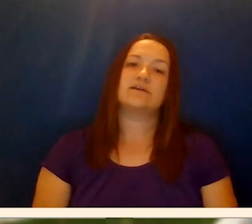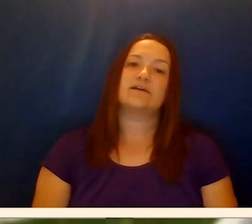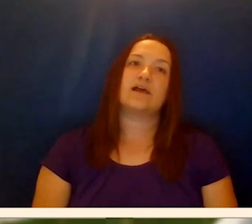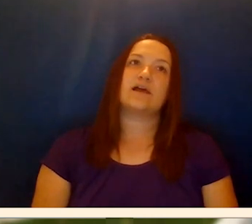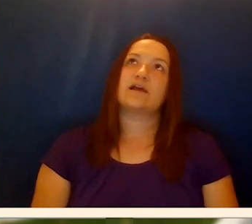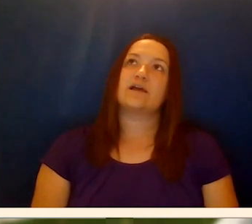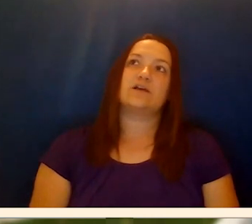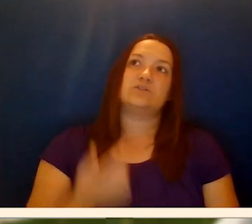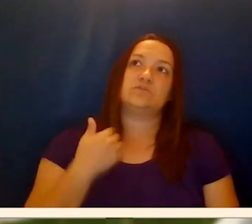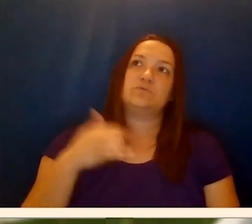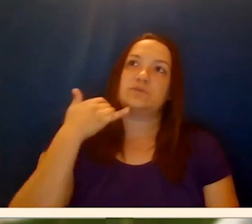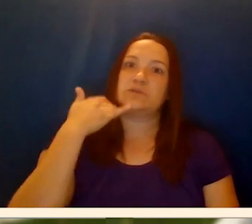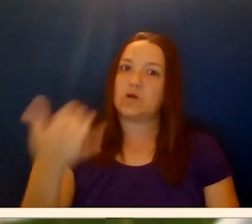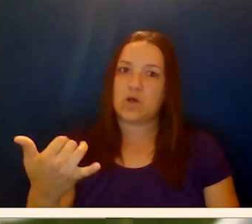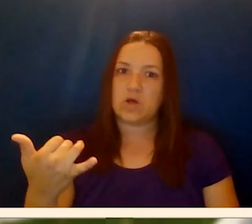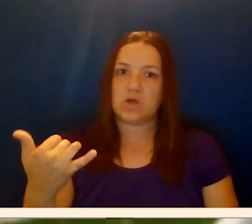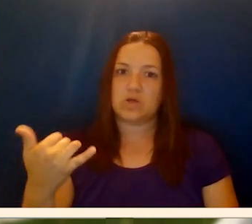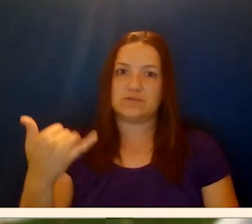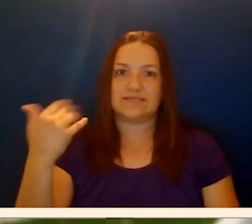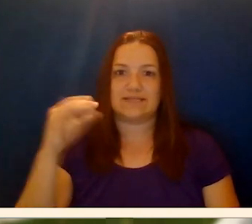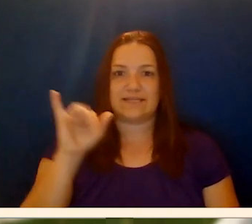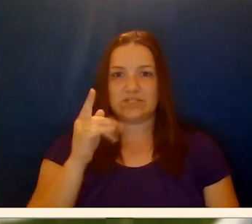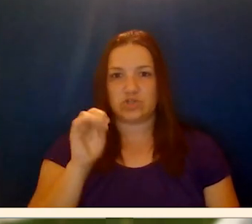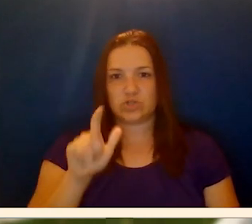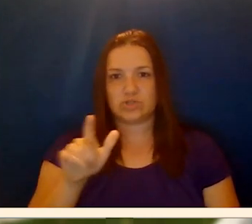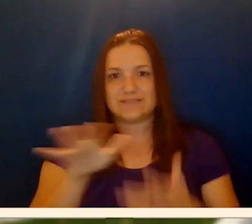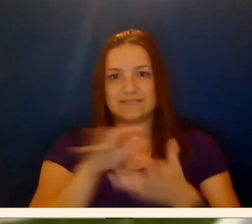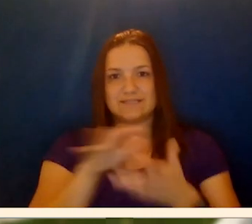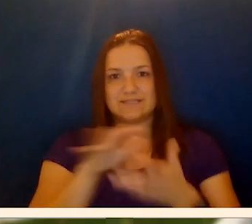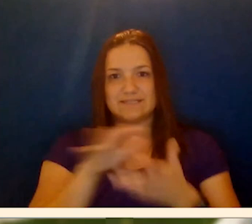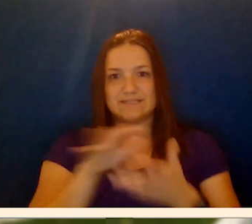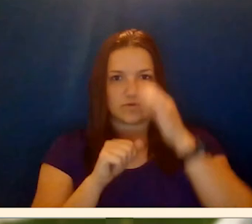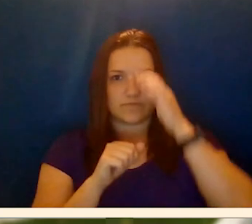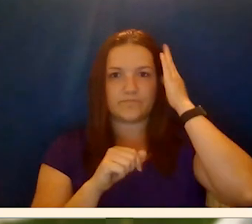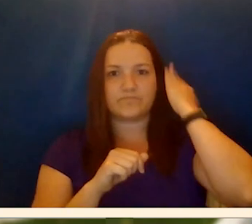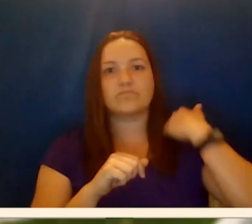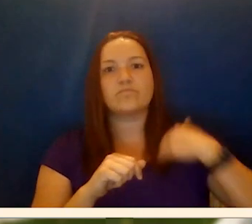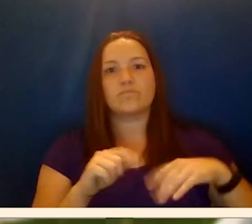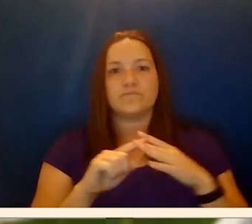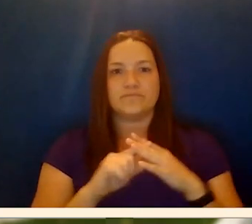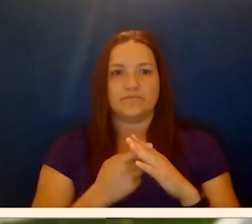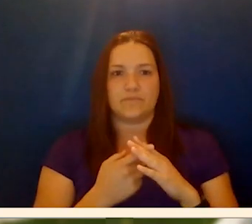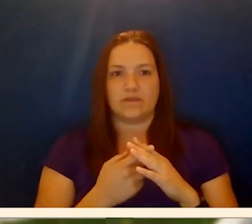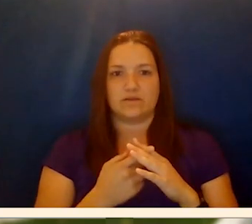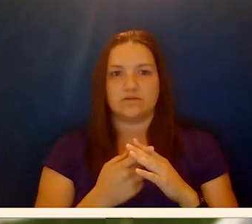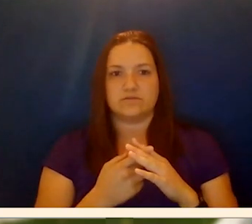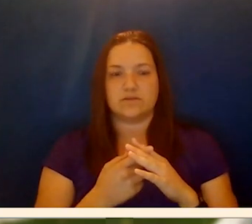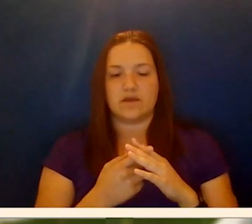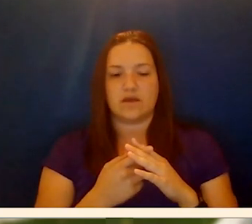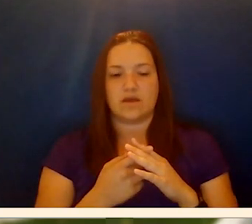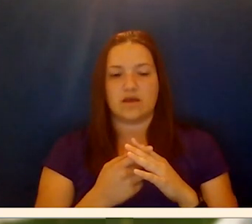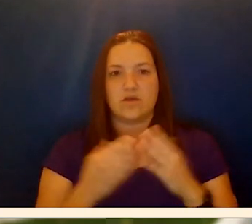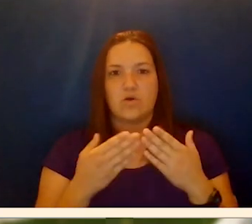So we called an internal disaster, which then prompts the opening